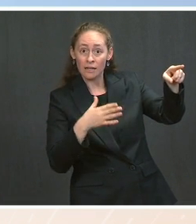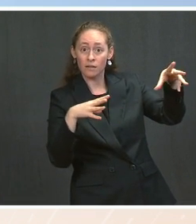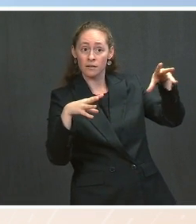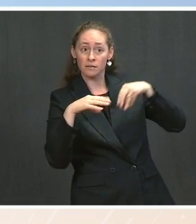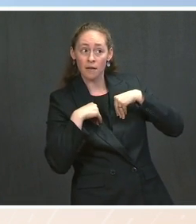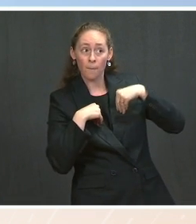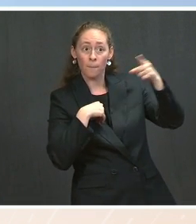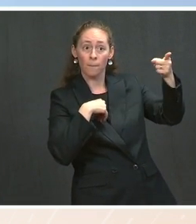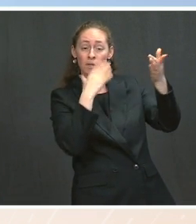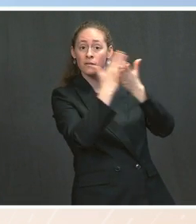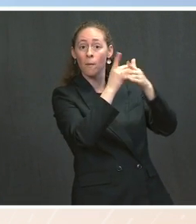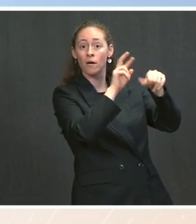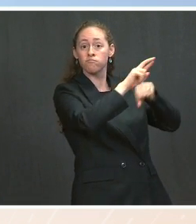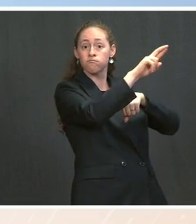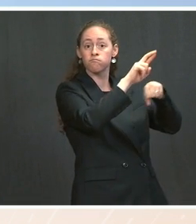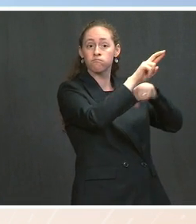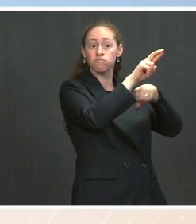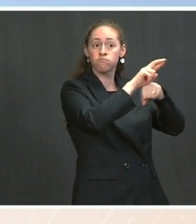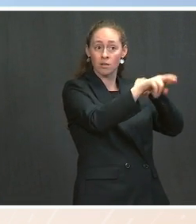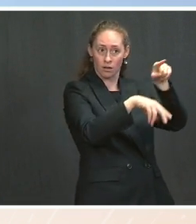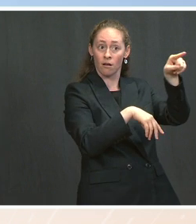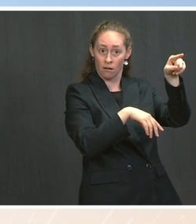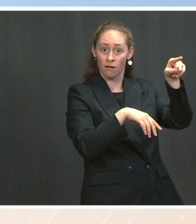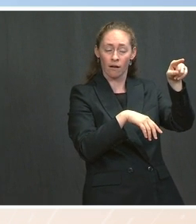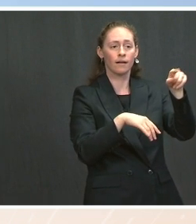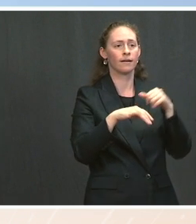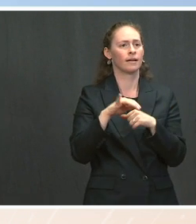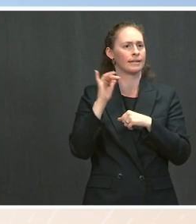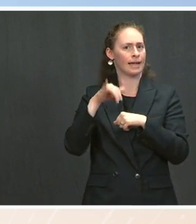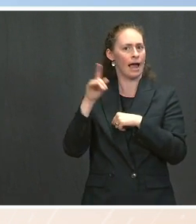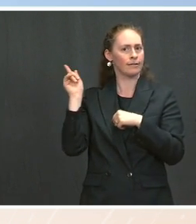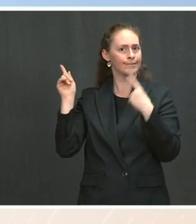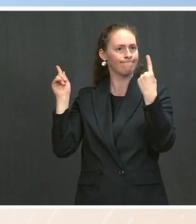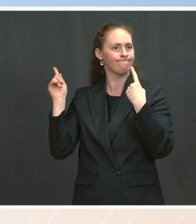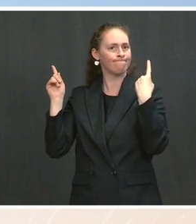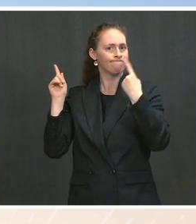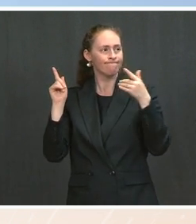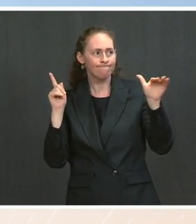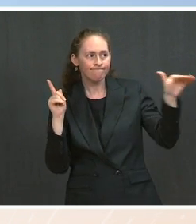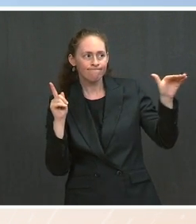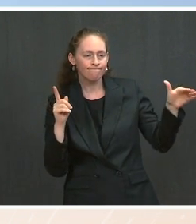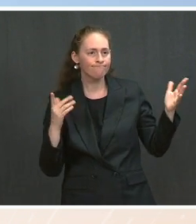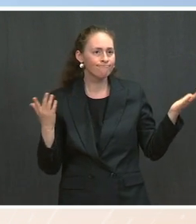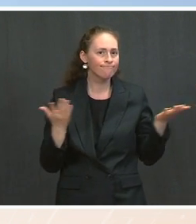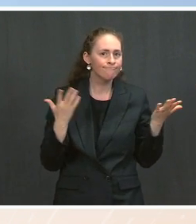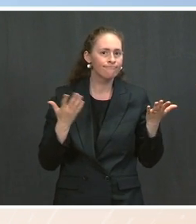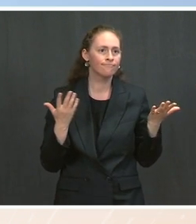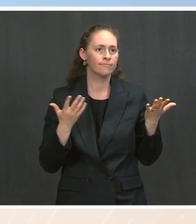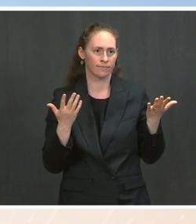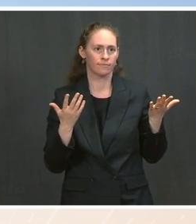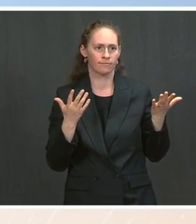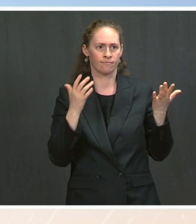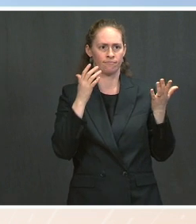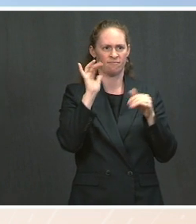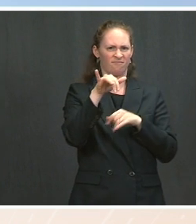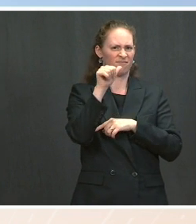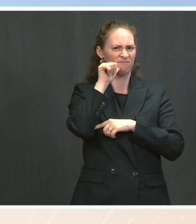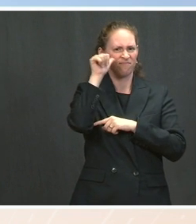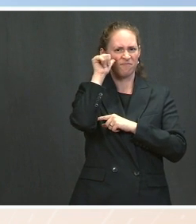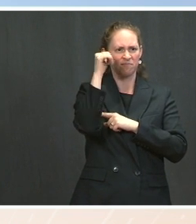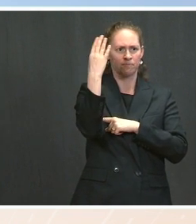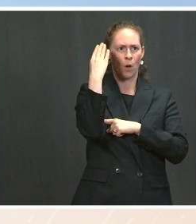hence the conversation the president had with President El-Sisi on Thursday, just yesterday morning. That